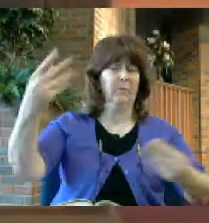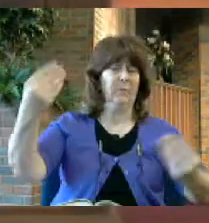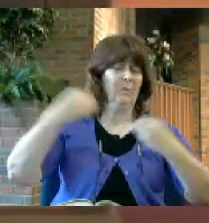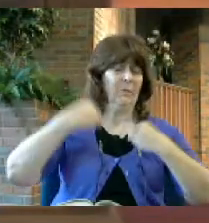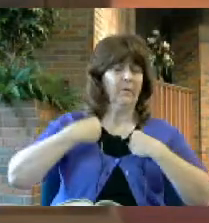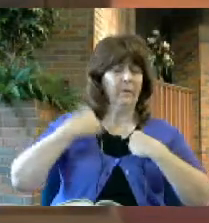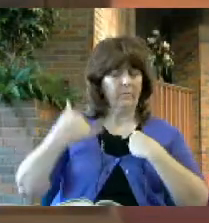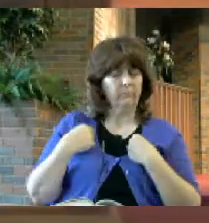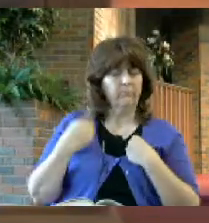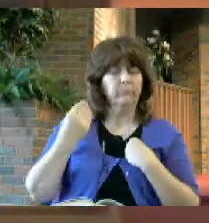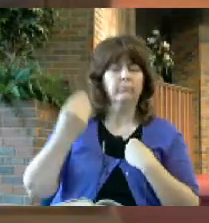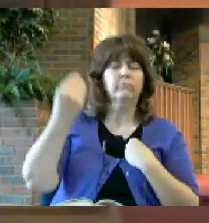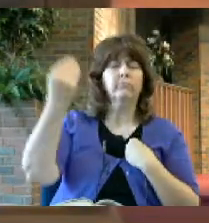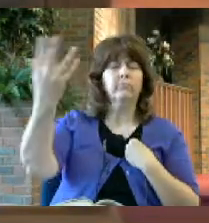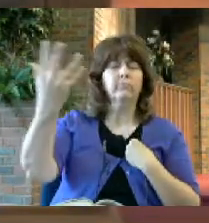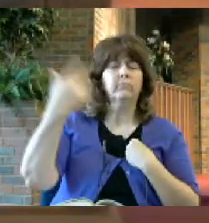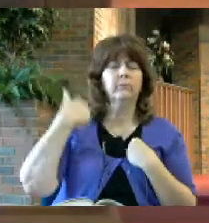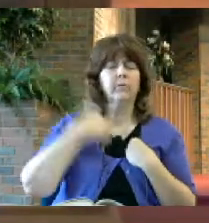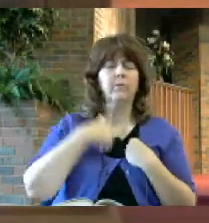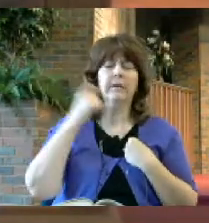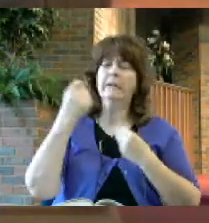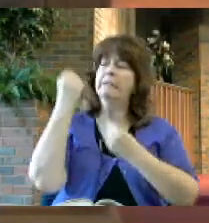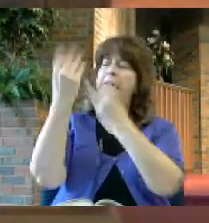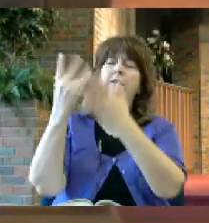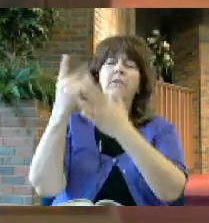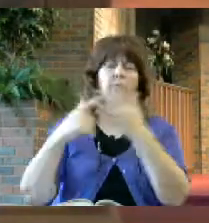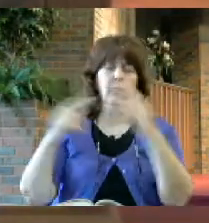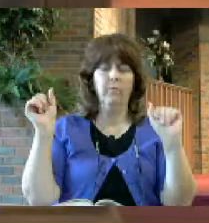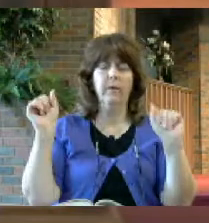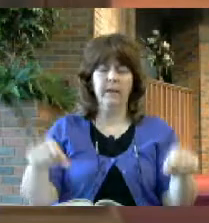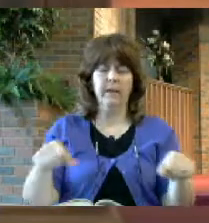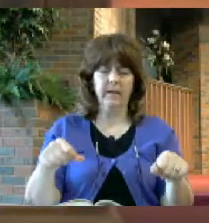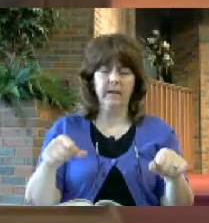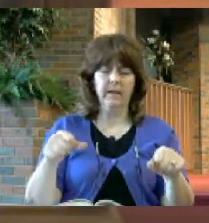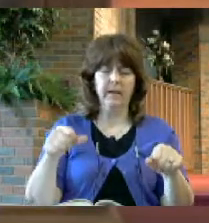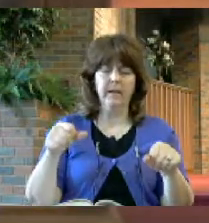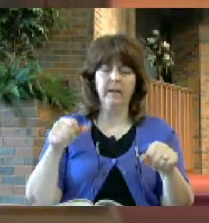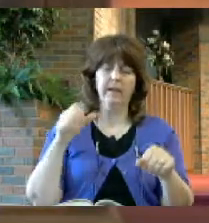to do what we can that the kingdom might be